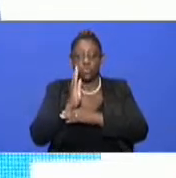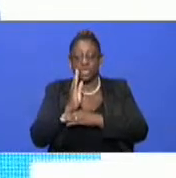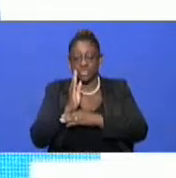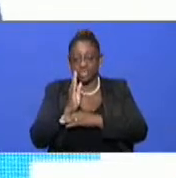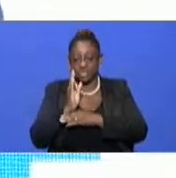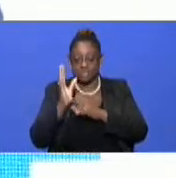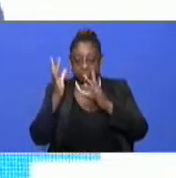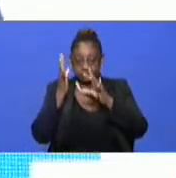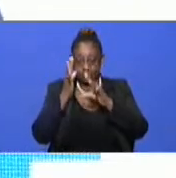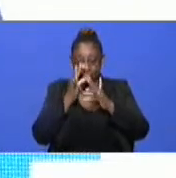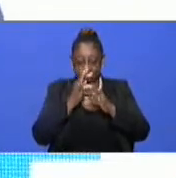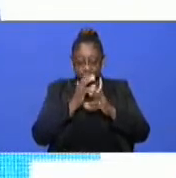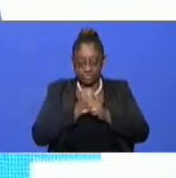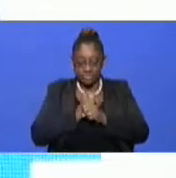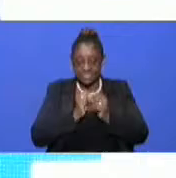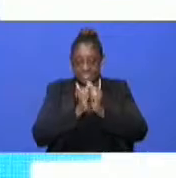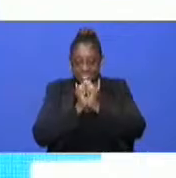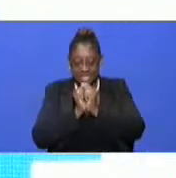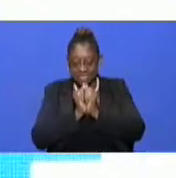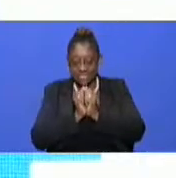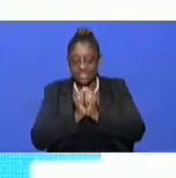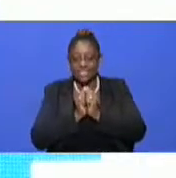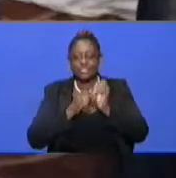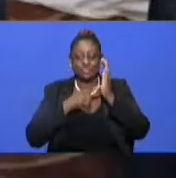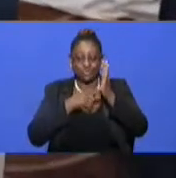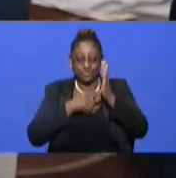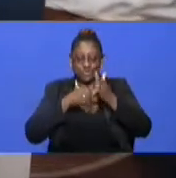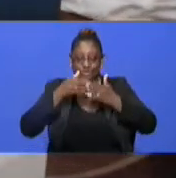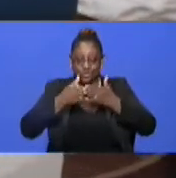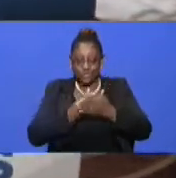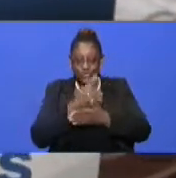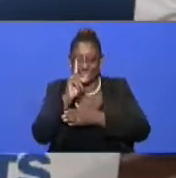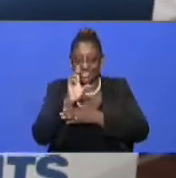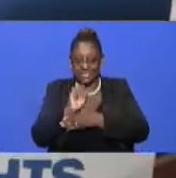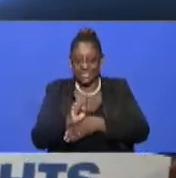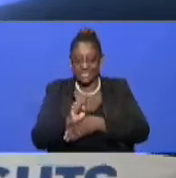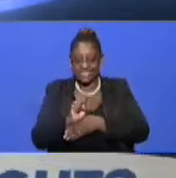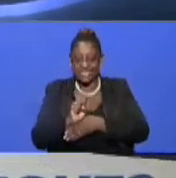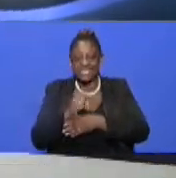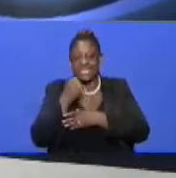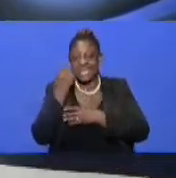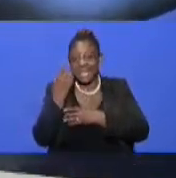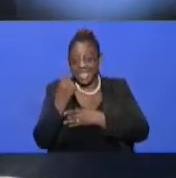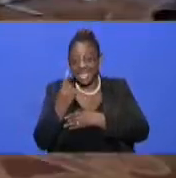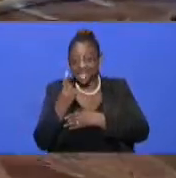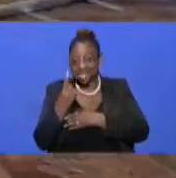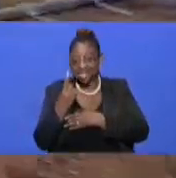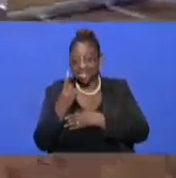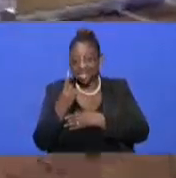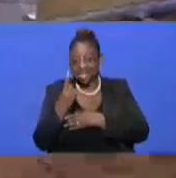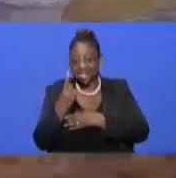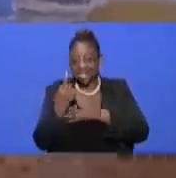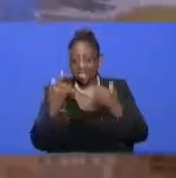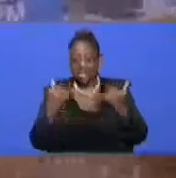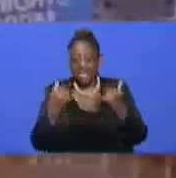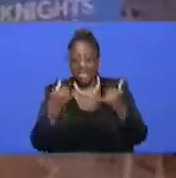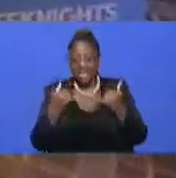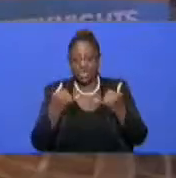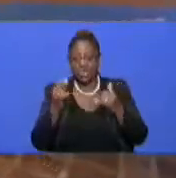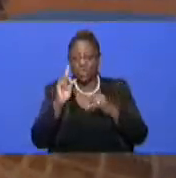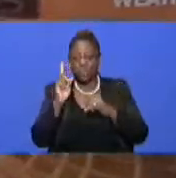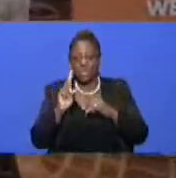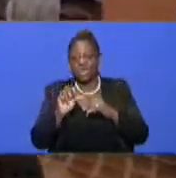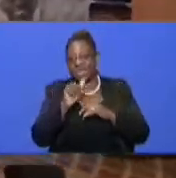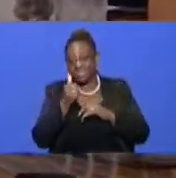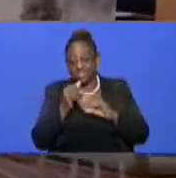concepts together to create the new ZNS. With 11 of those programs designed around news, the remainder are community